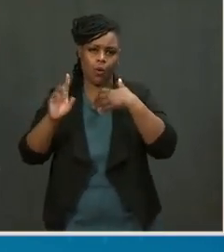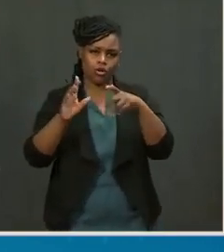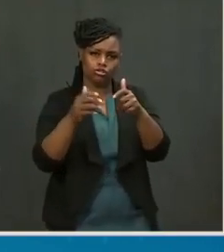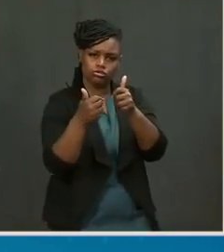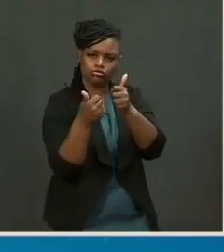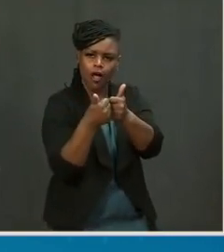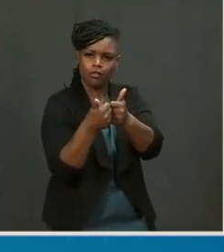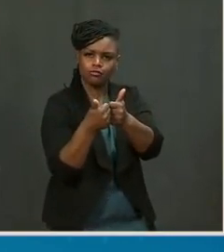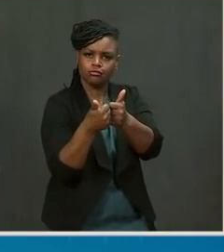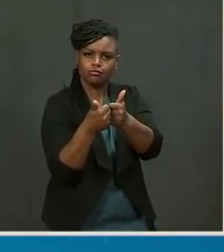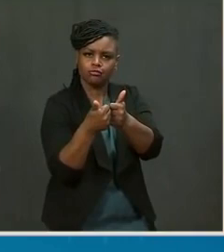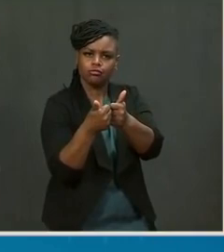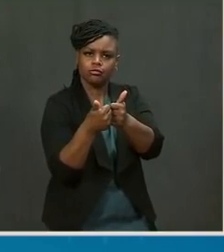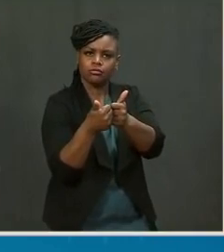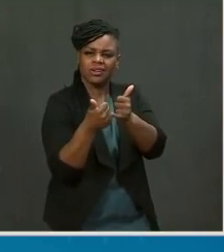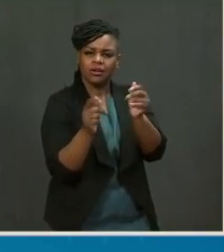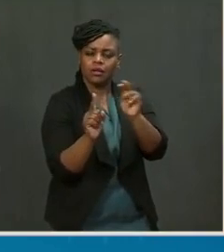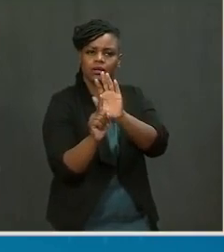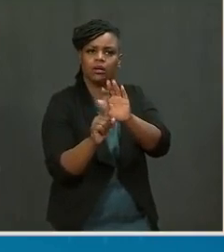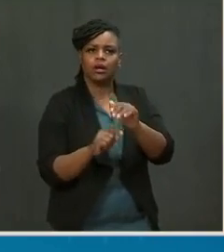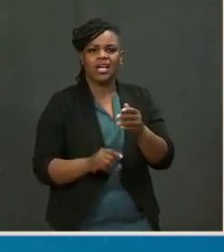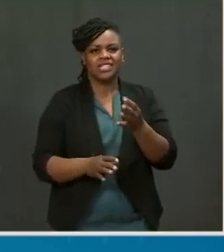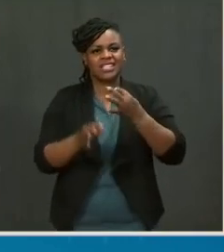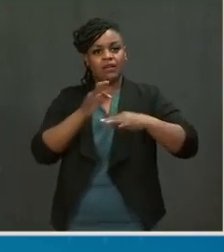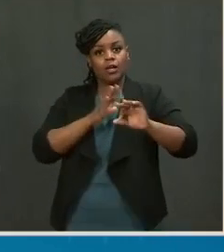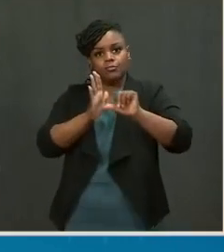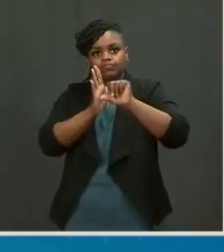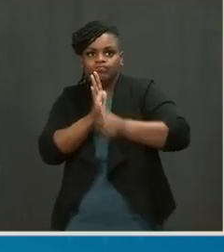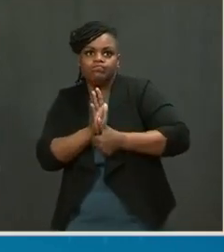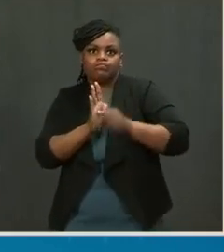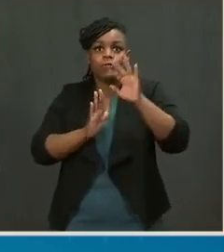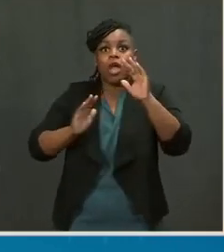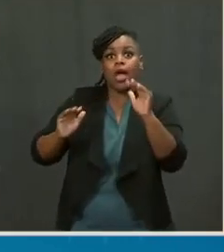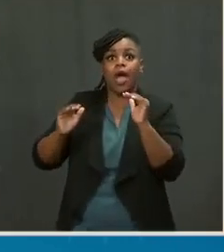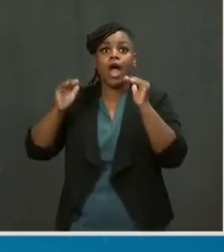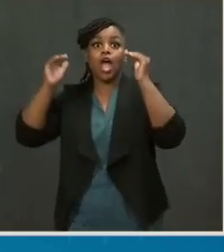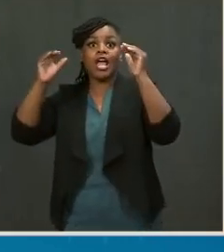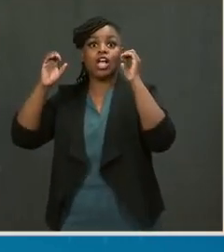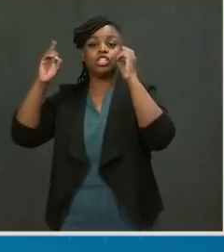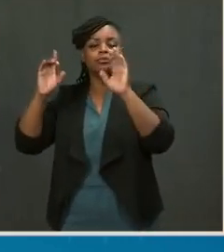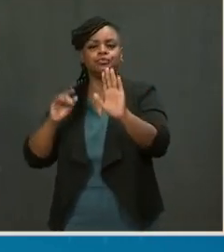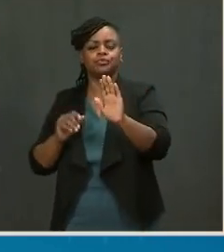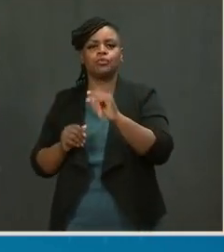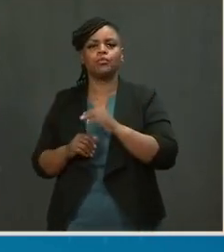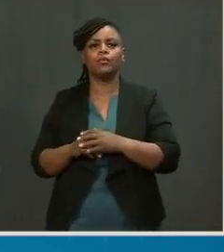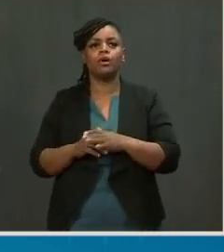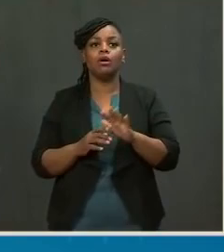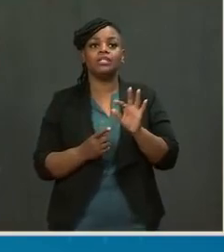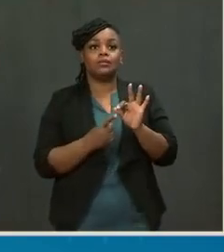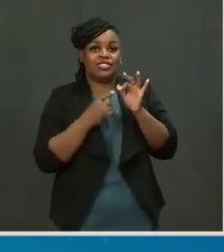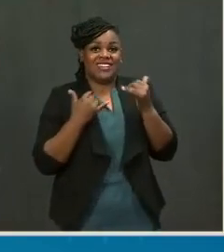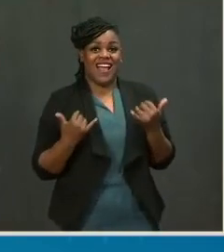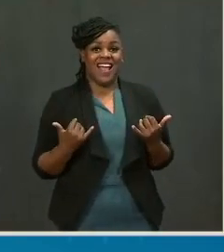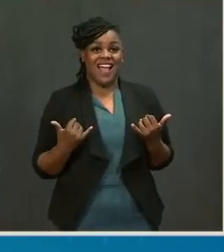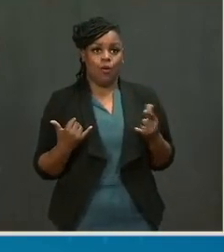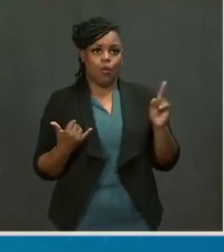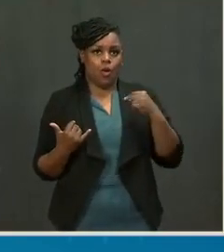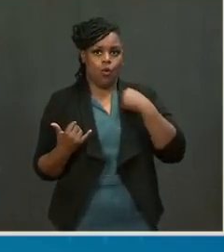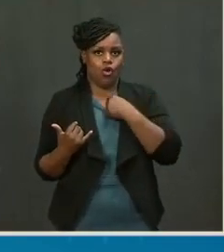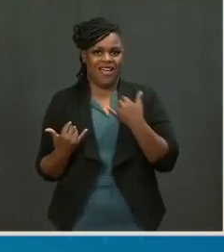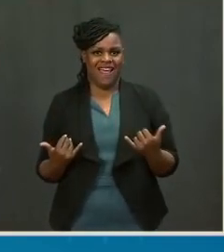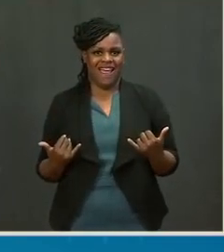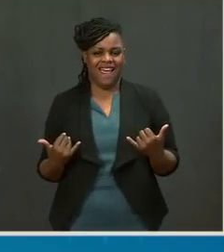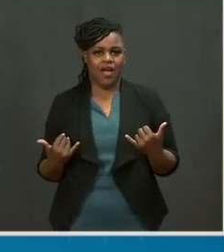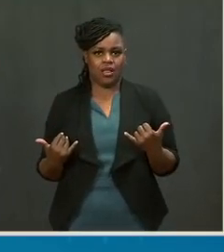instead of talking about higher education, especially where we are now as a country, where we are because of technology, where